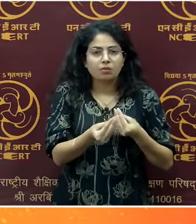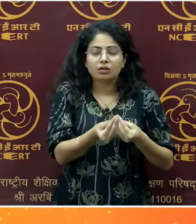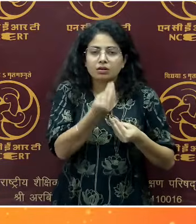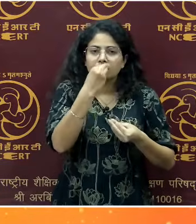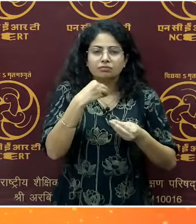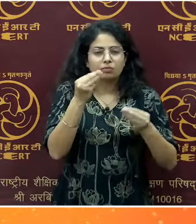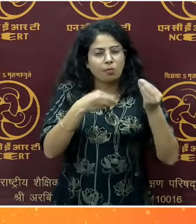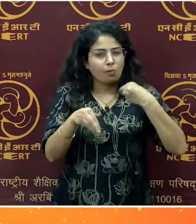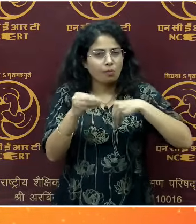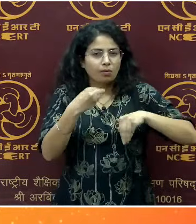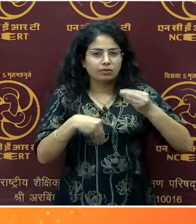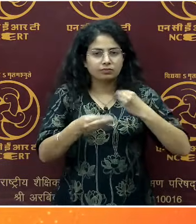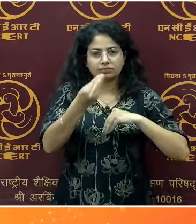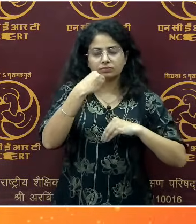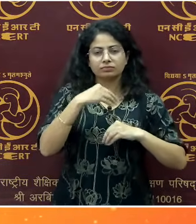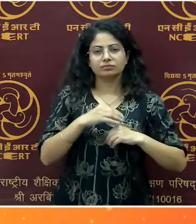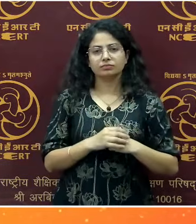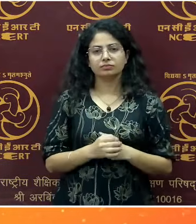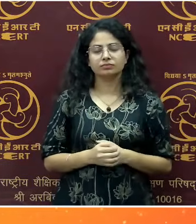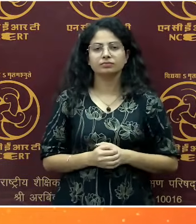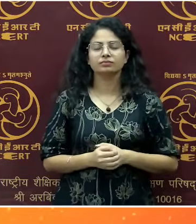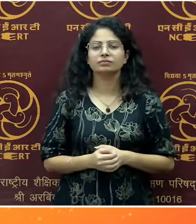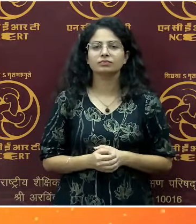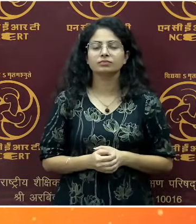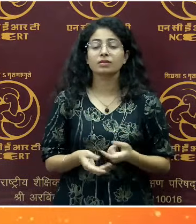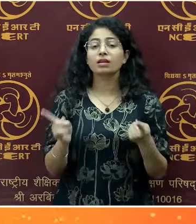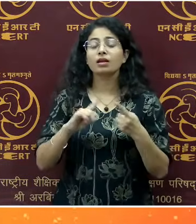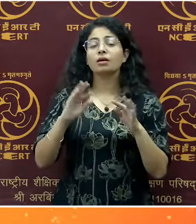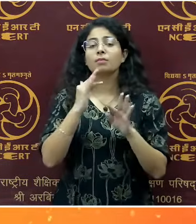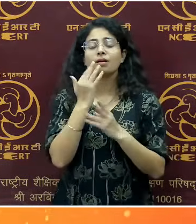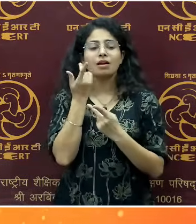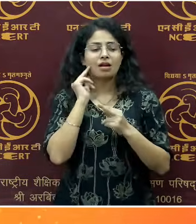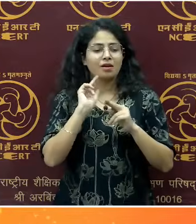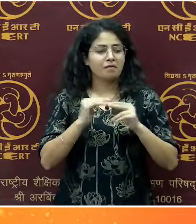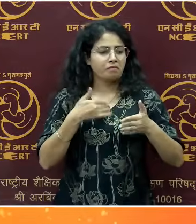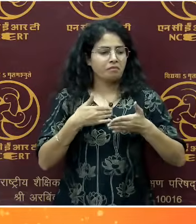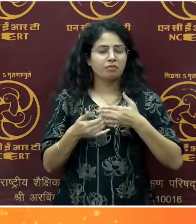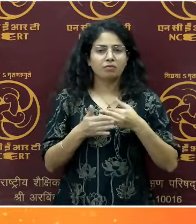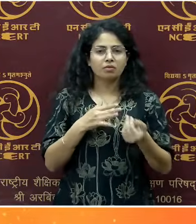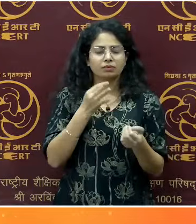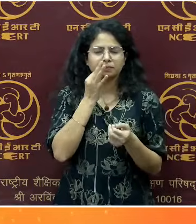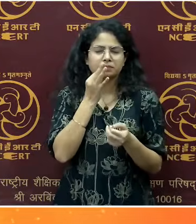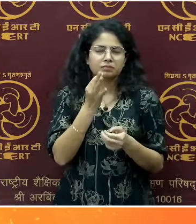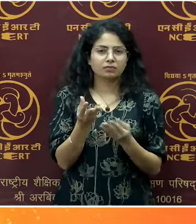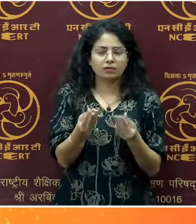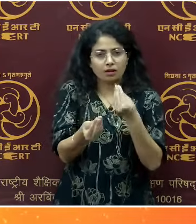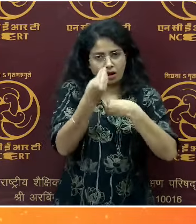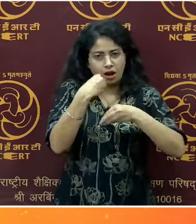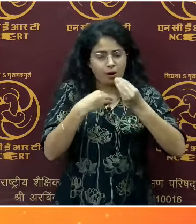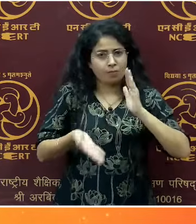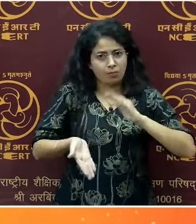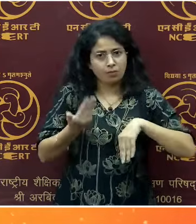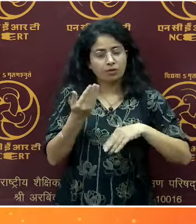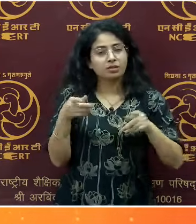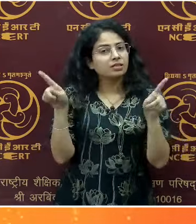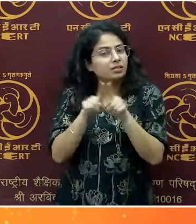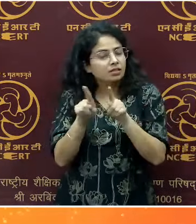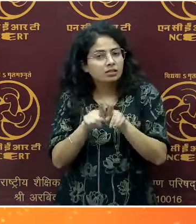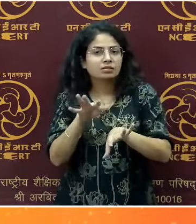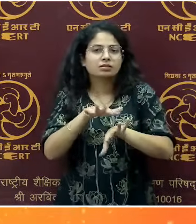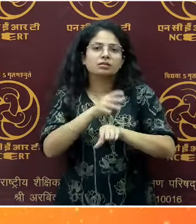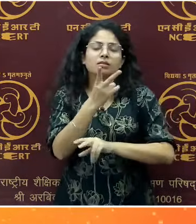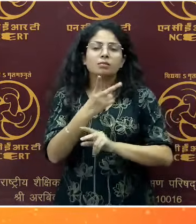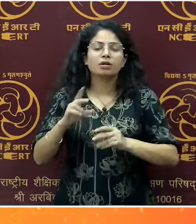eat more than usual also. Yeah. So, this happens with us as well. So, the same happened with the animals. So,